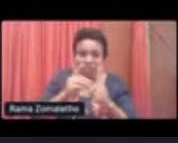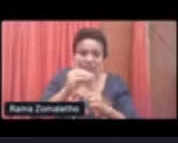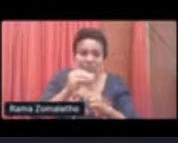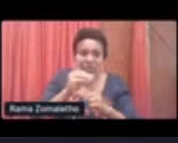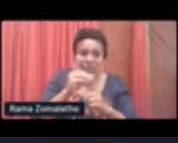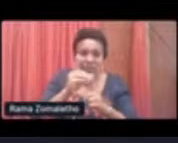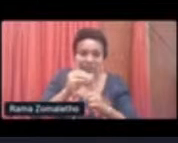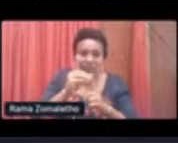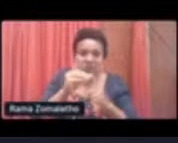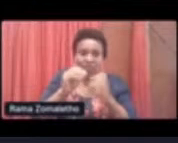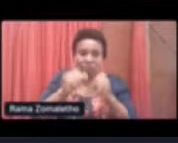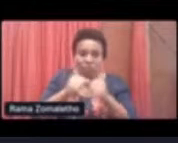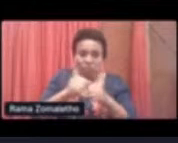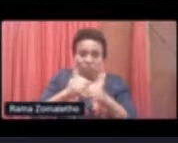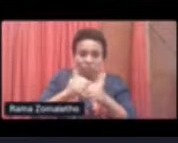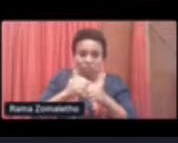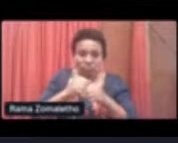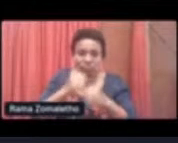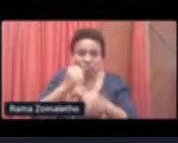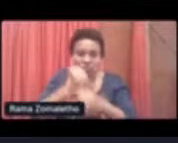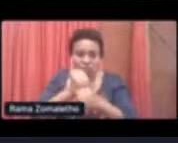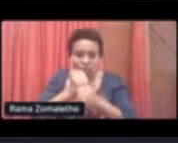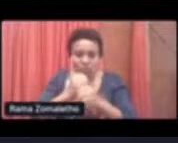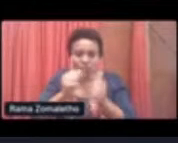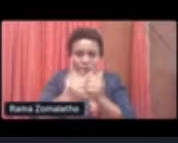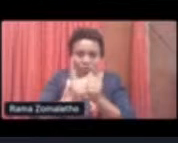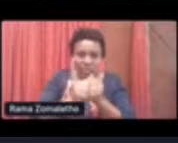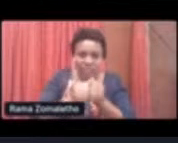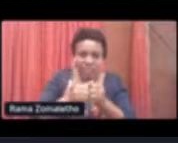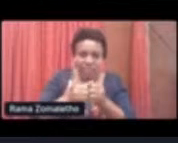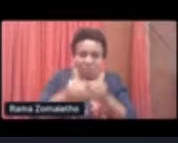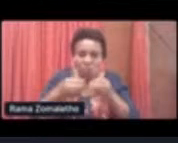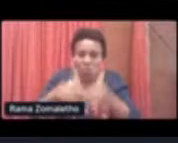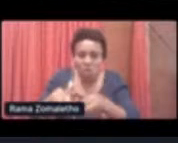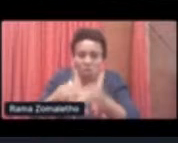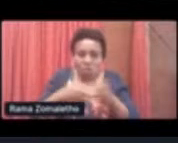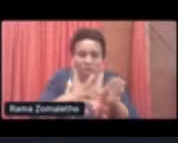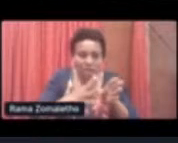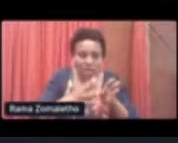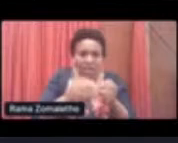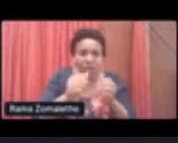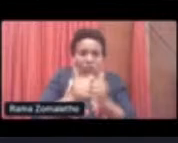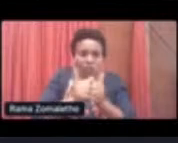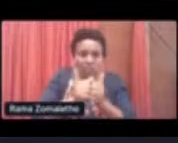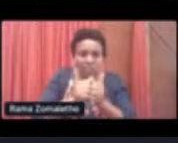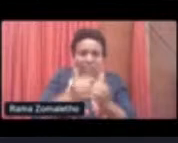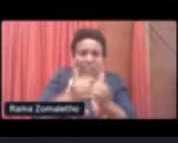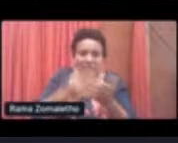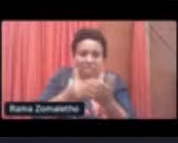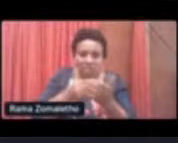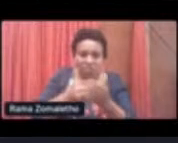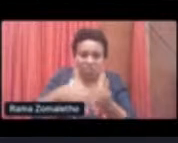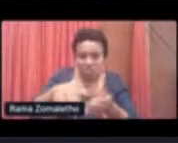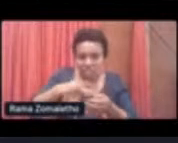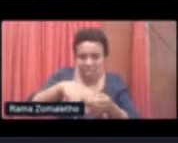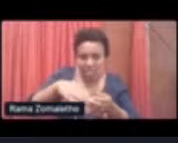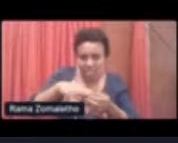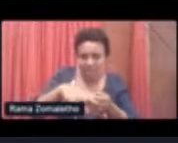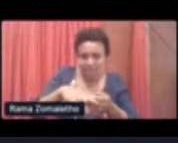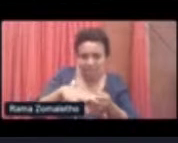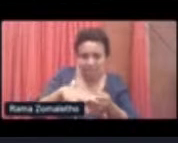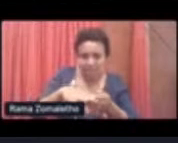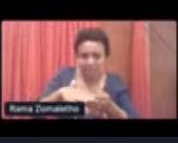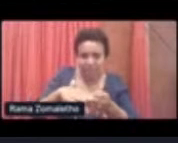has job and revenue has its impact on the real economy, the financial sector, and the social impact, and